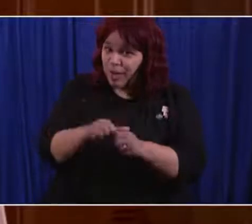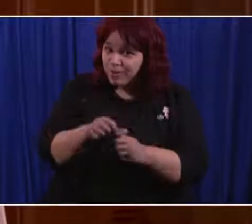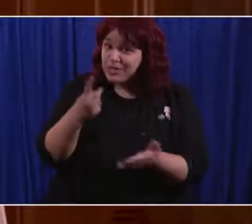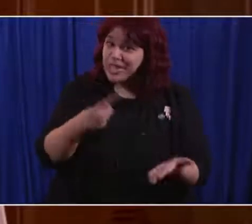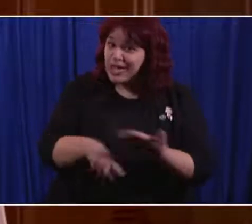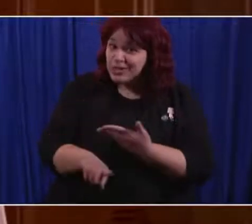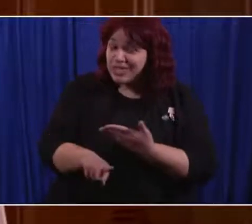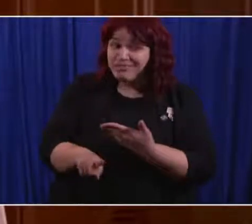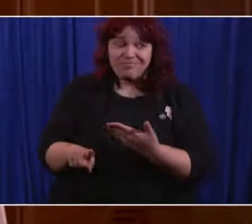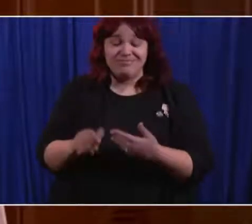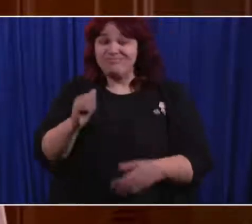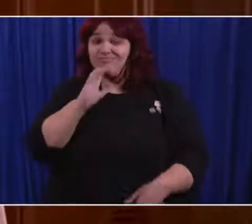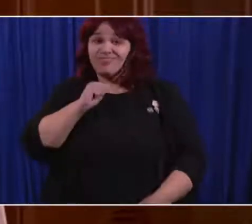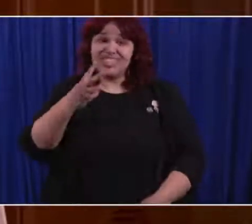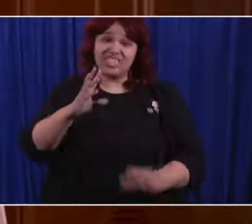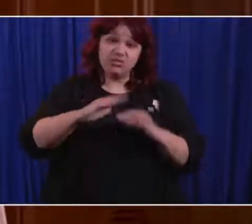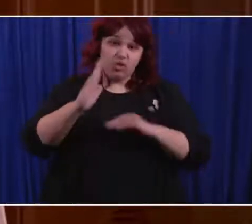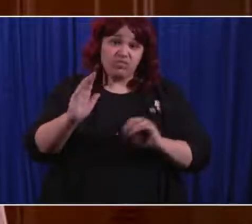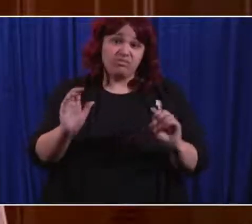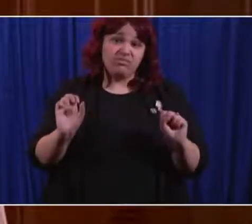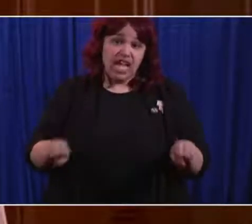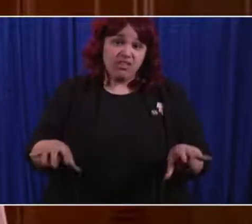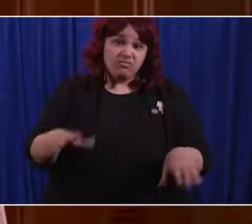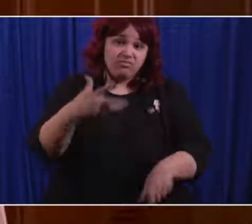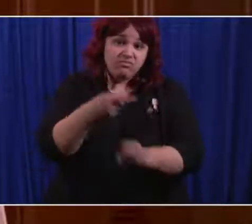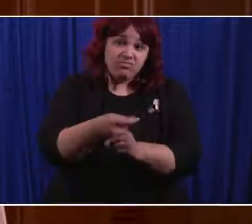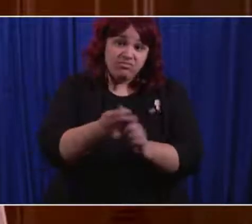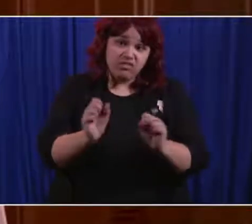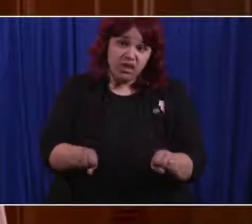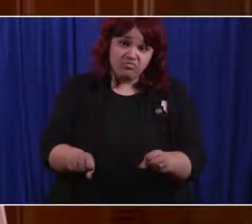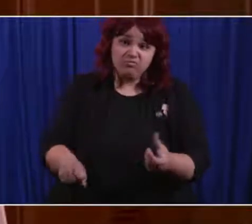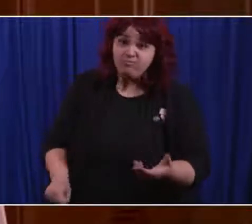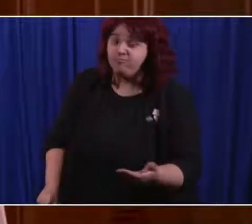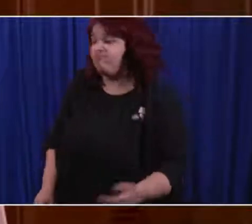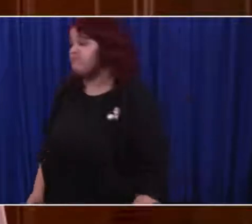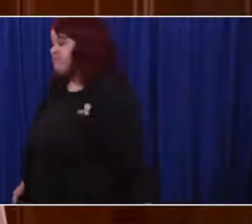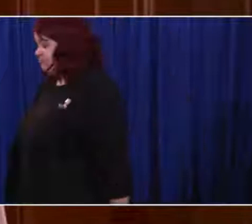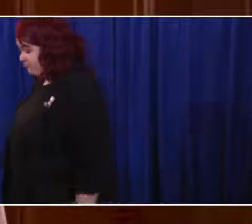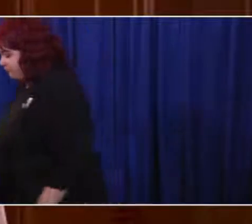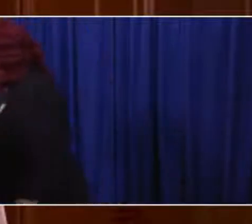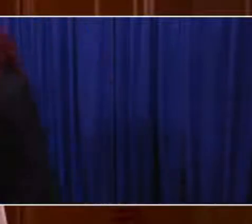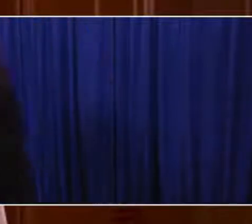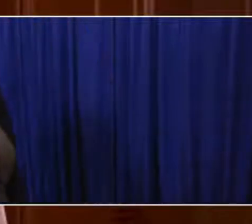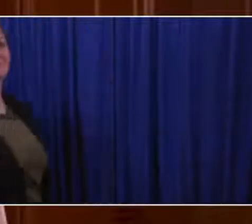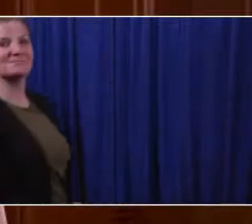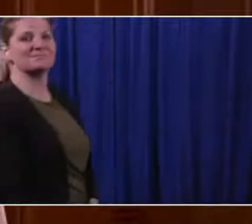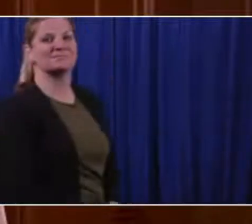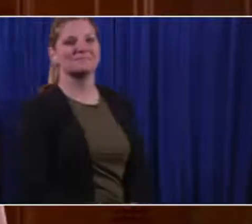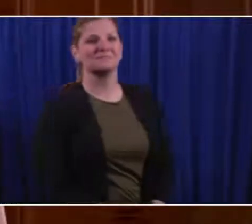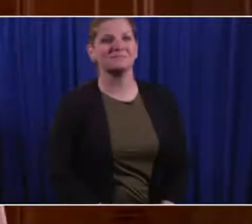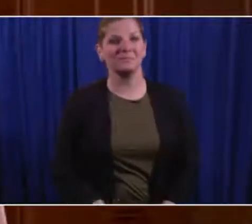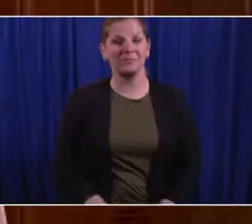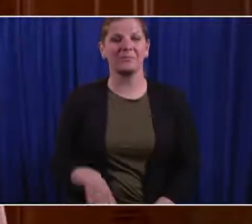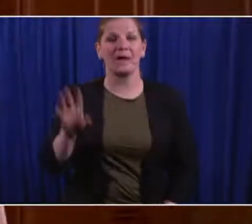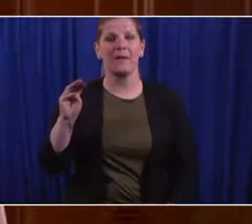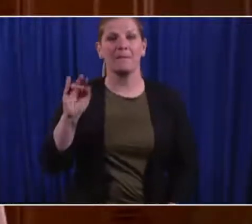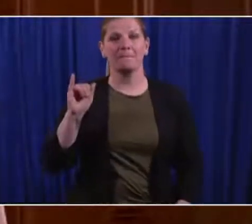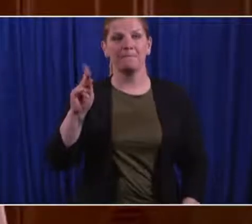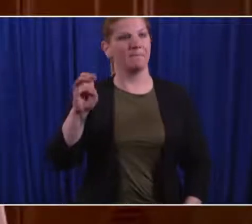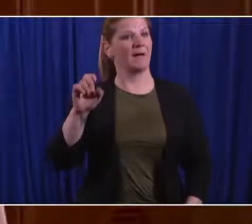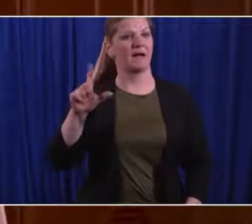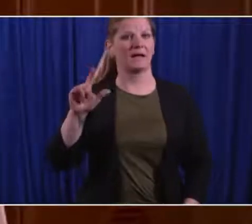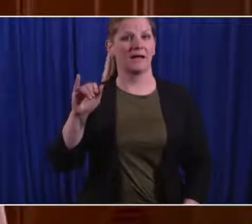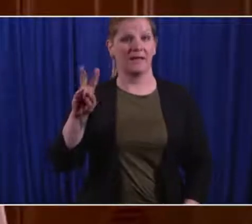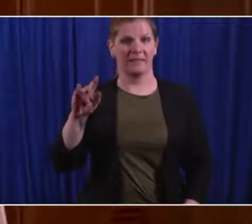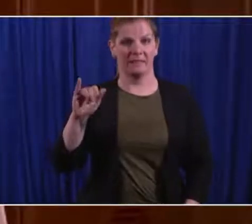Next question is from Mike Livingston at Gongor News Service. Yeah, hi, Governor. Mike. Back on